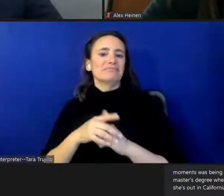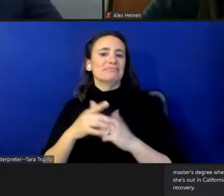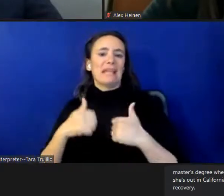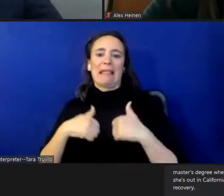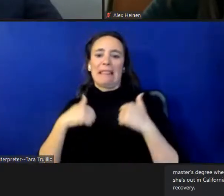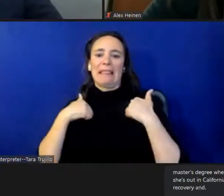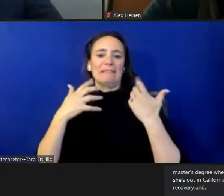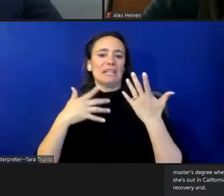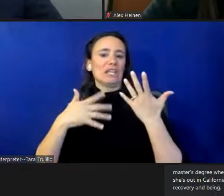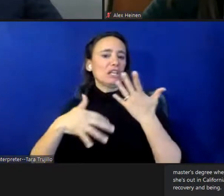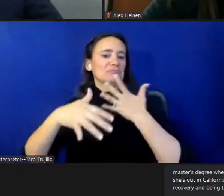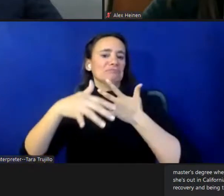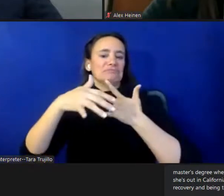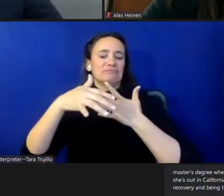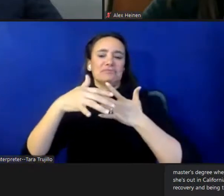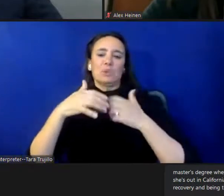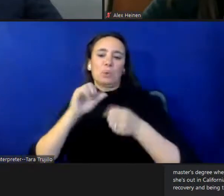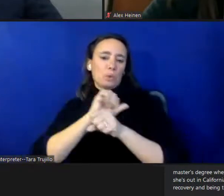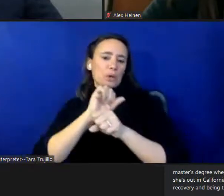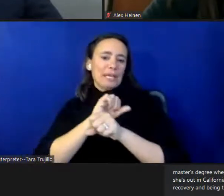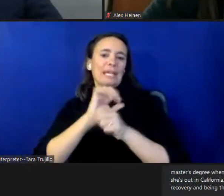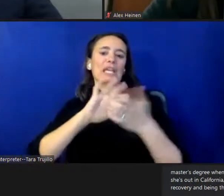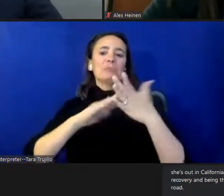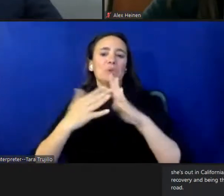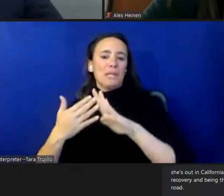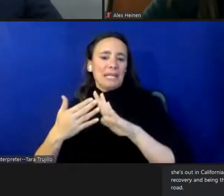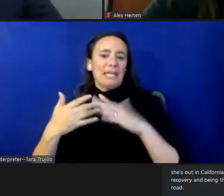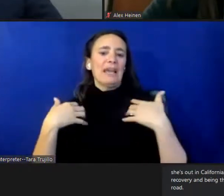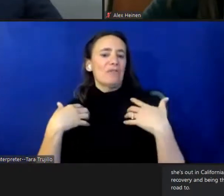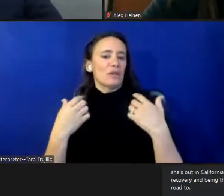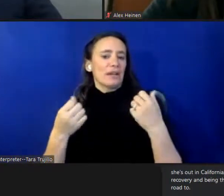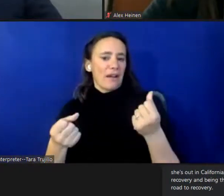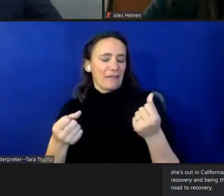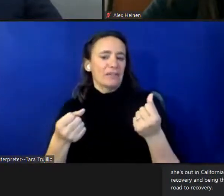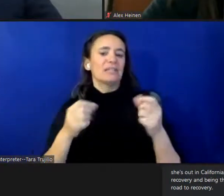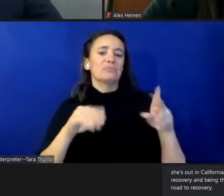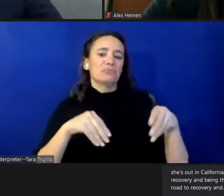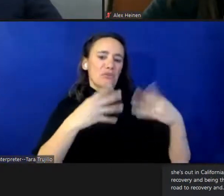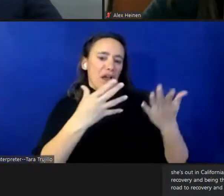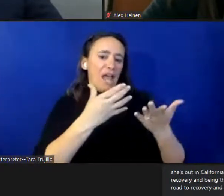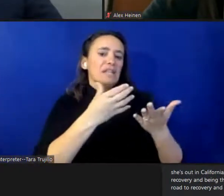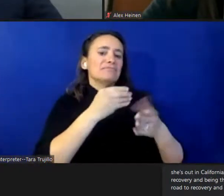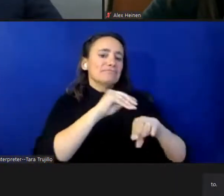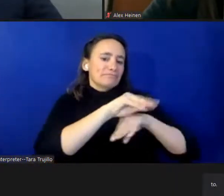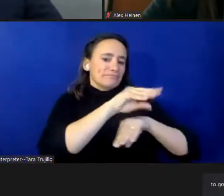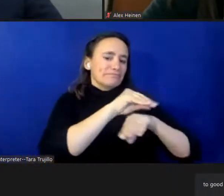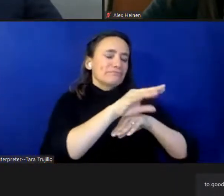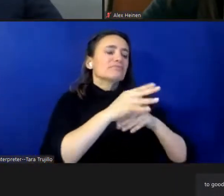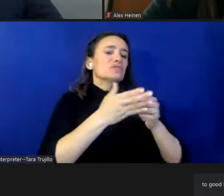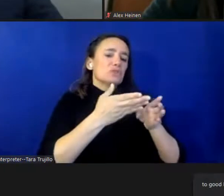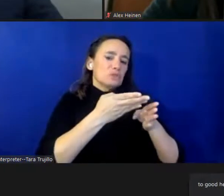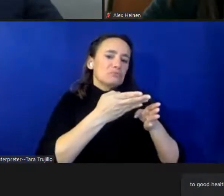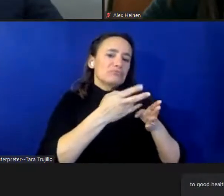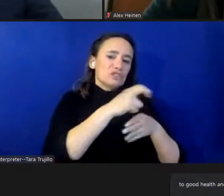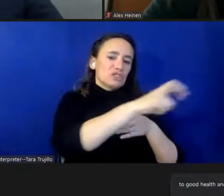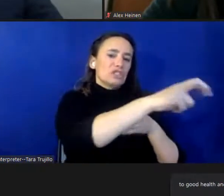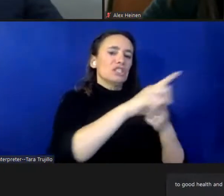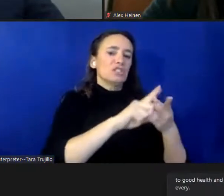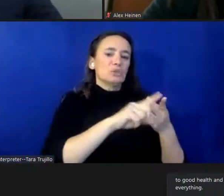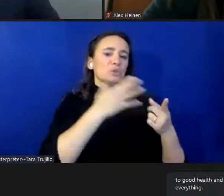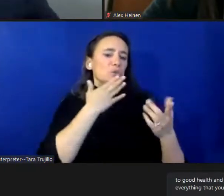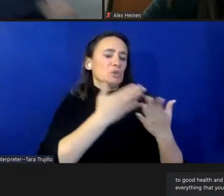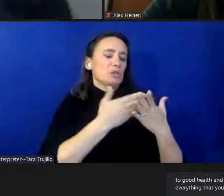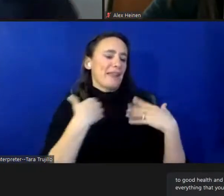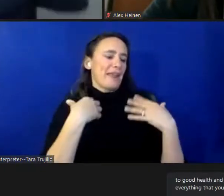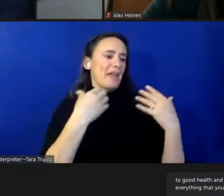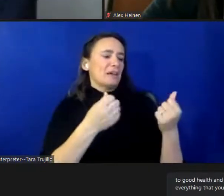recovery and being the one that's providing the road to recovery and the journey to good health. And so I'm really thankful for everything that you